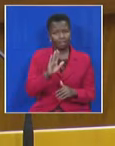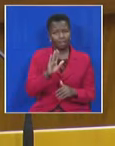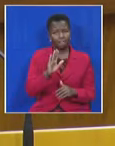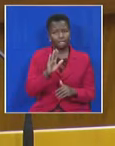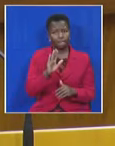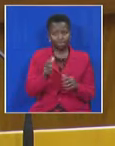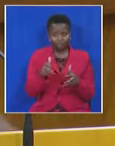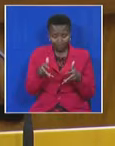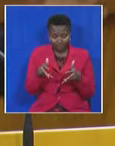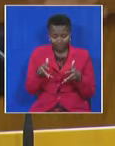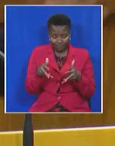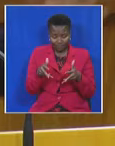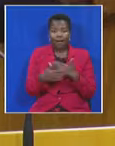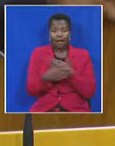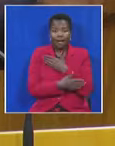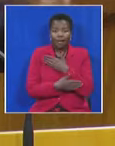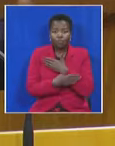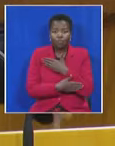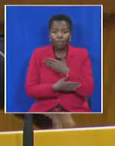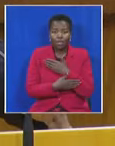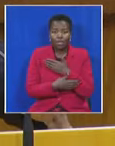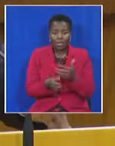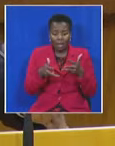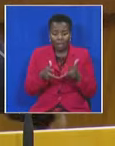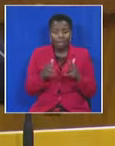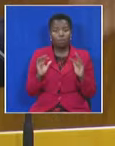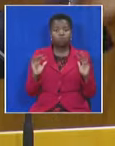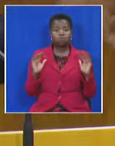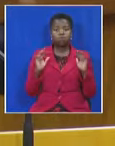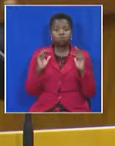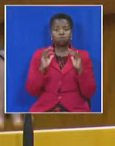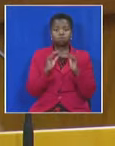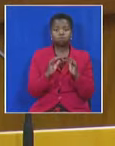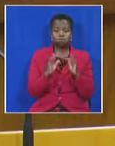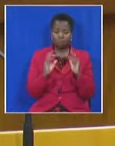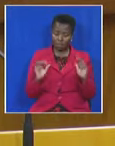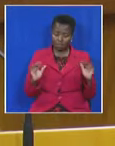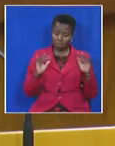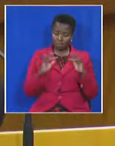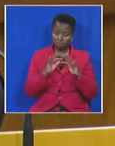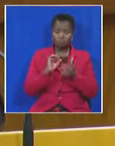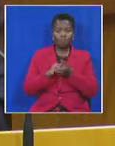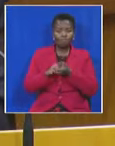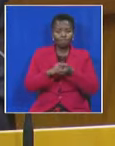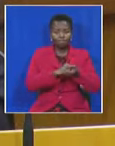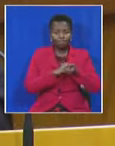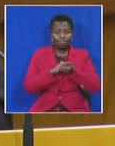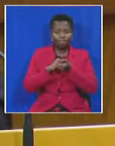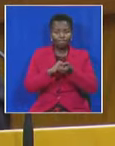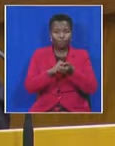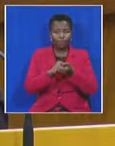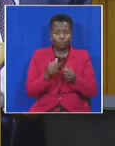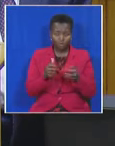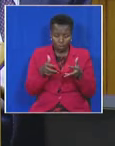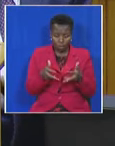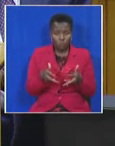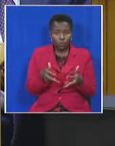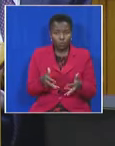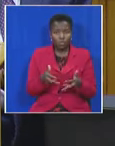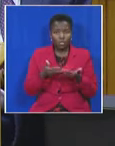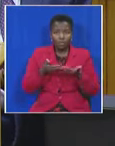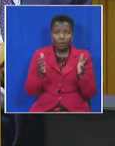In this country, the people congregated here. They joined with each other. Today we have, and then those